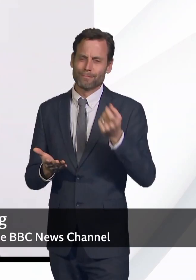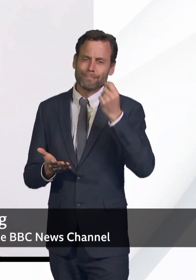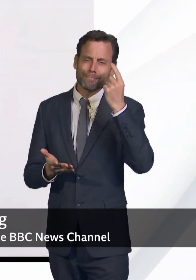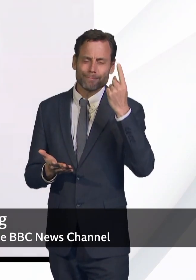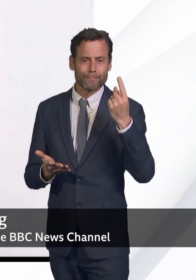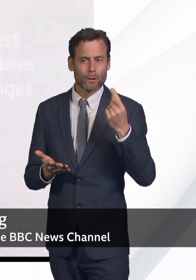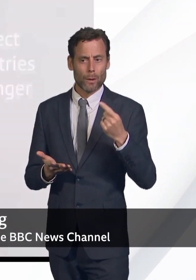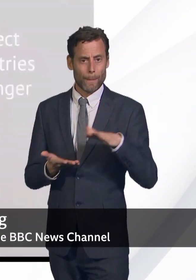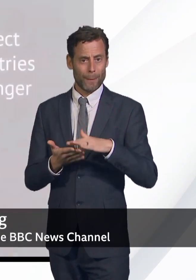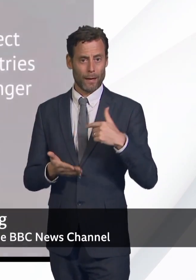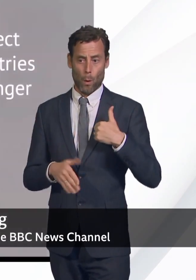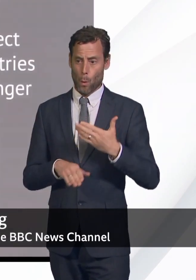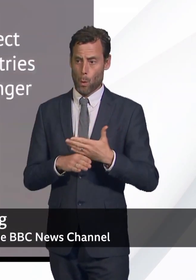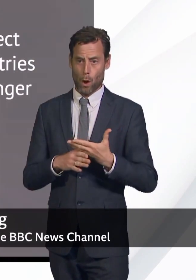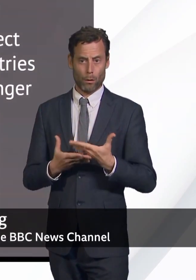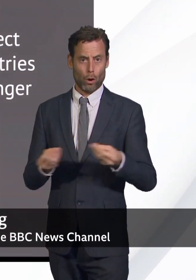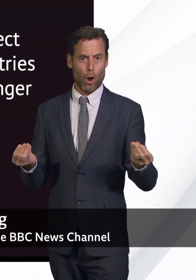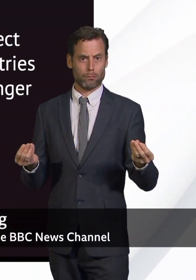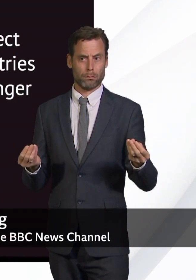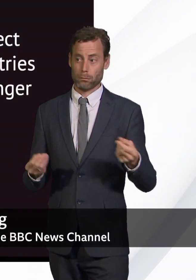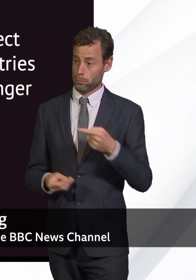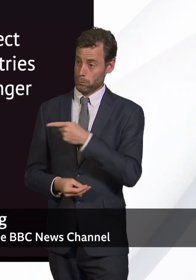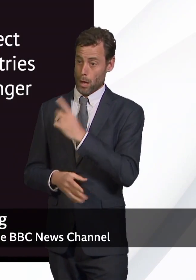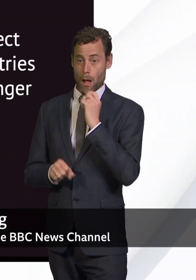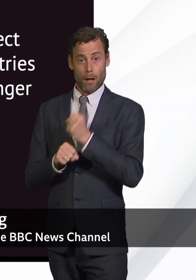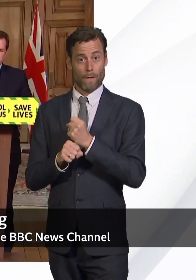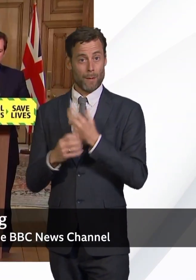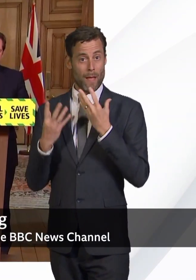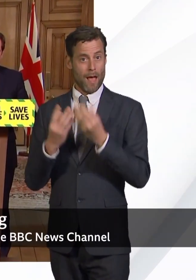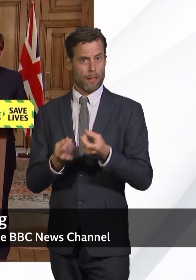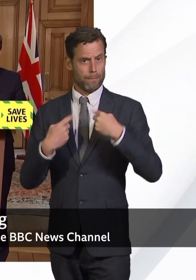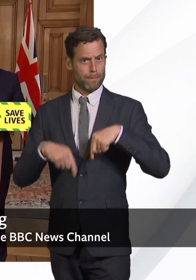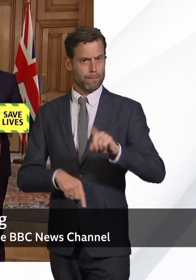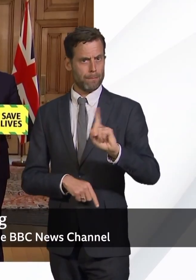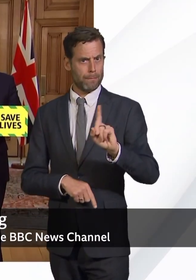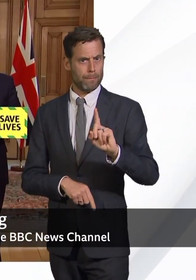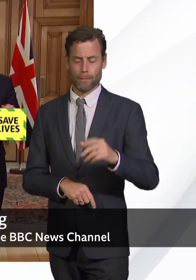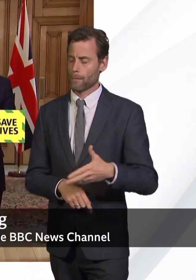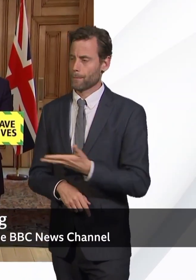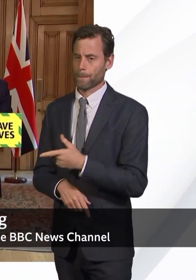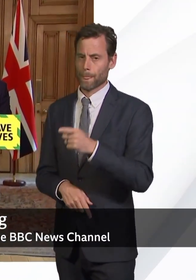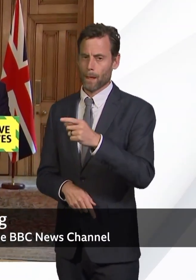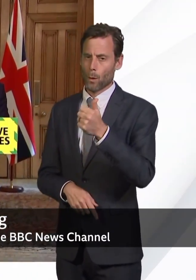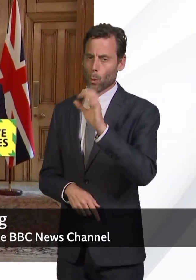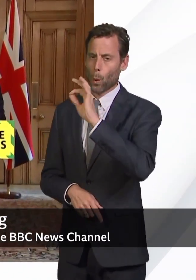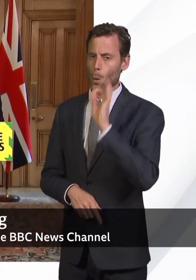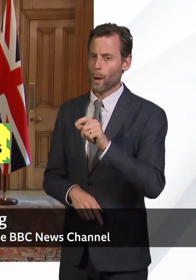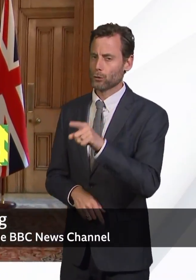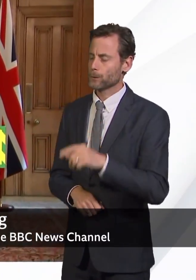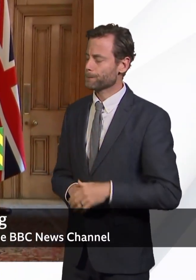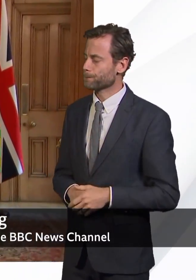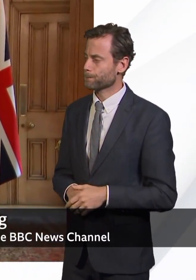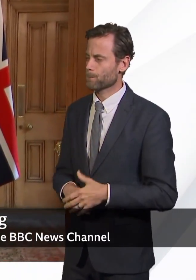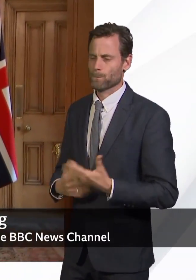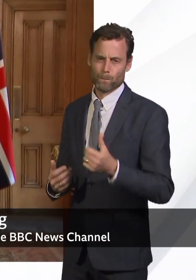any income for quite some time? Well, a very good question from Michael. And I think all of us who care